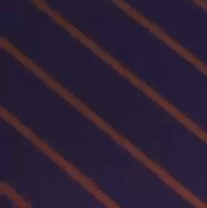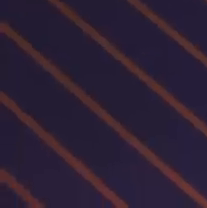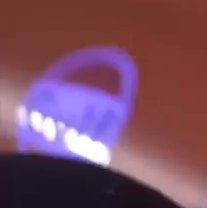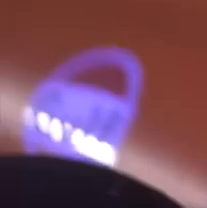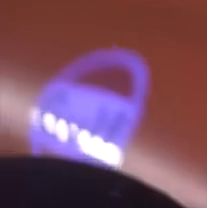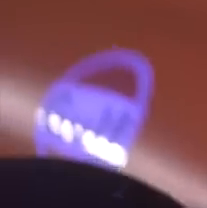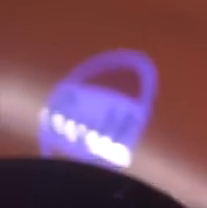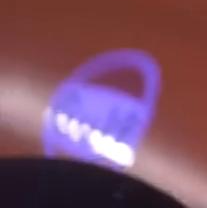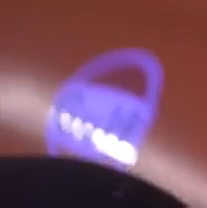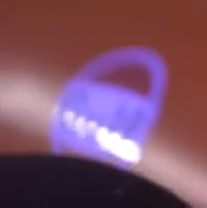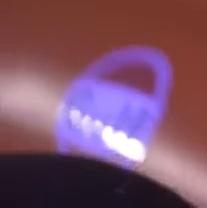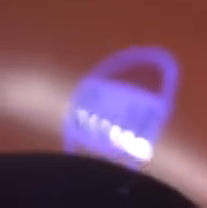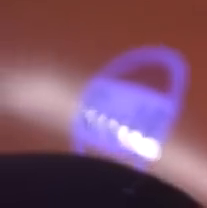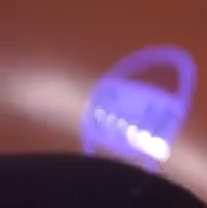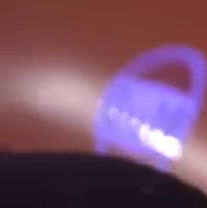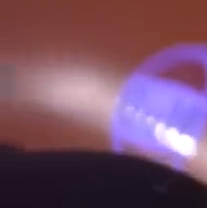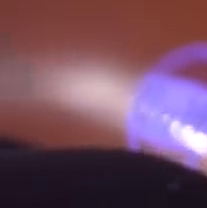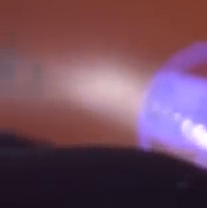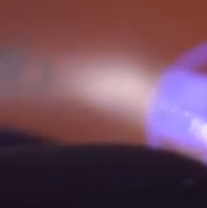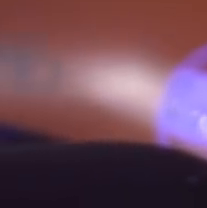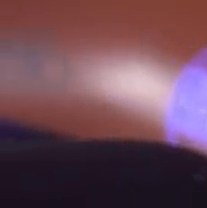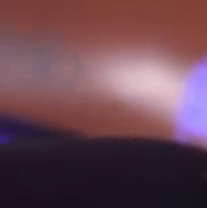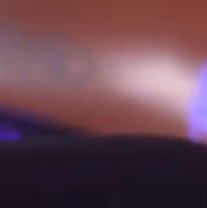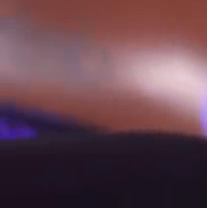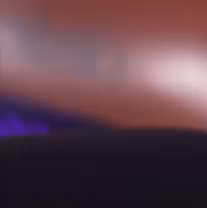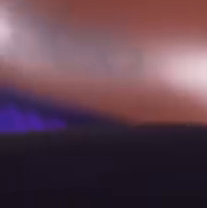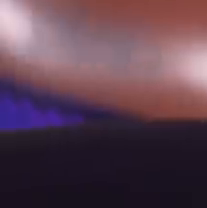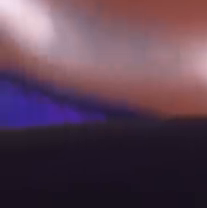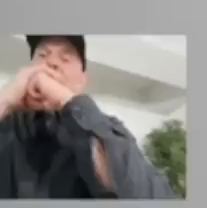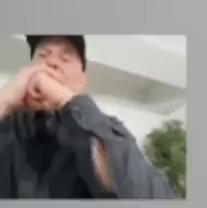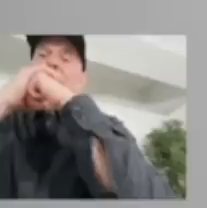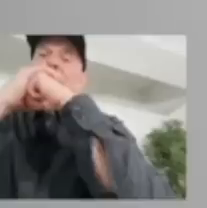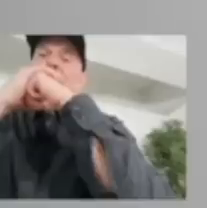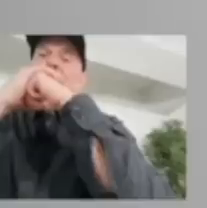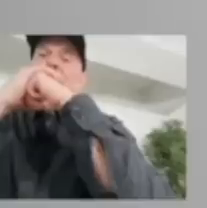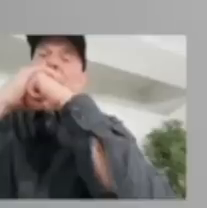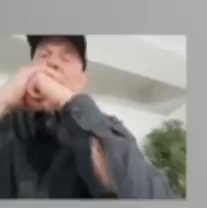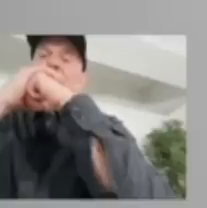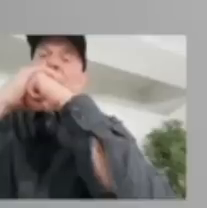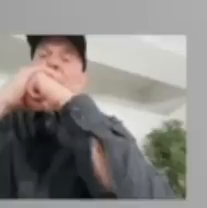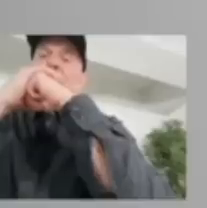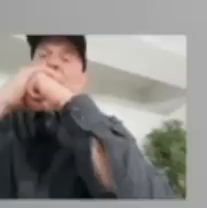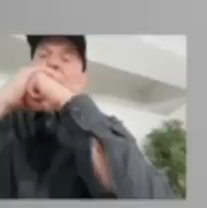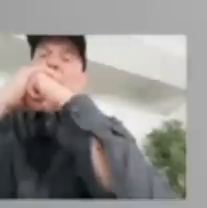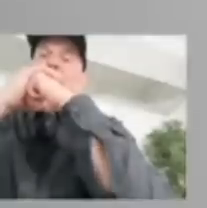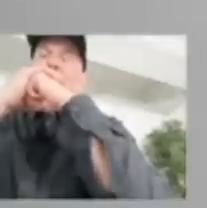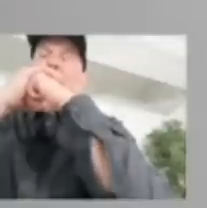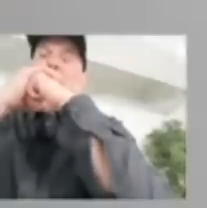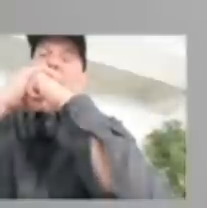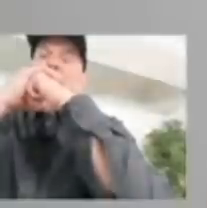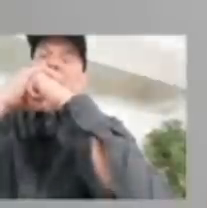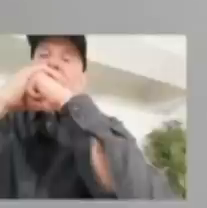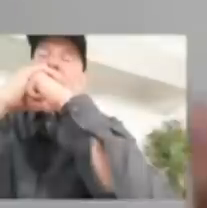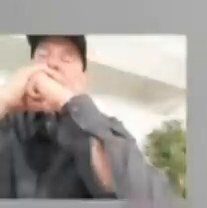pods and the cooling around the roll hoop, and then the top body being much bulkier behind that as part of the cooling package change for this year. It